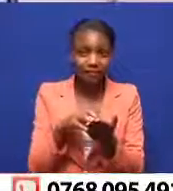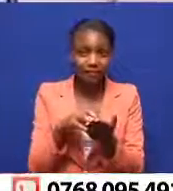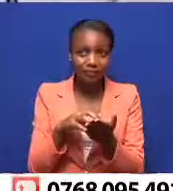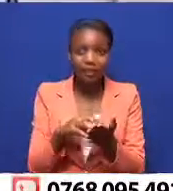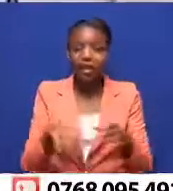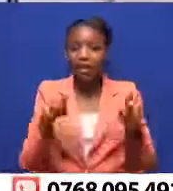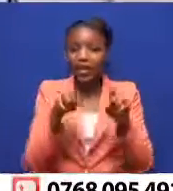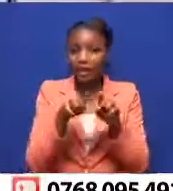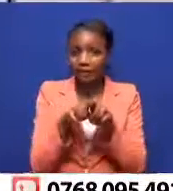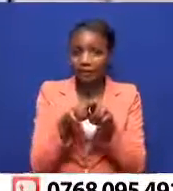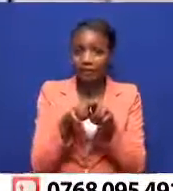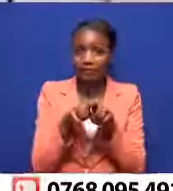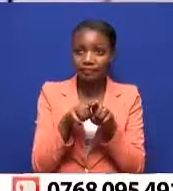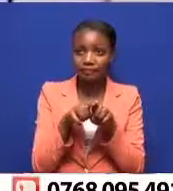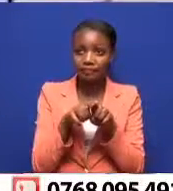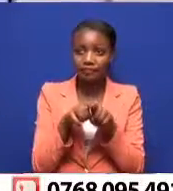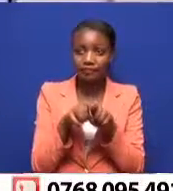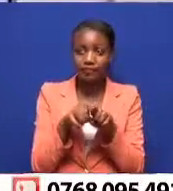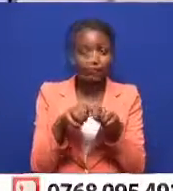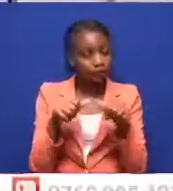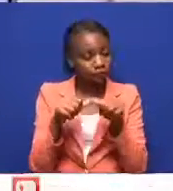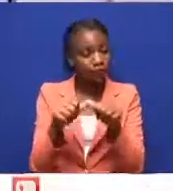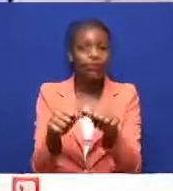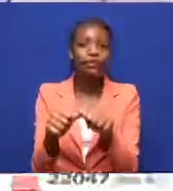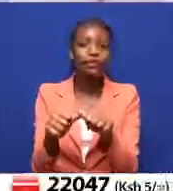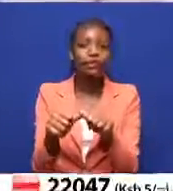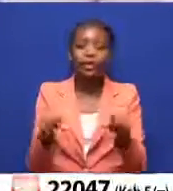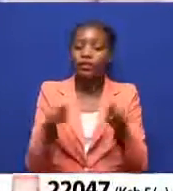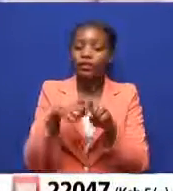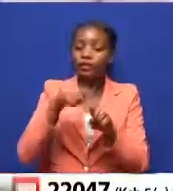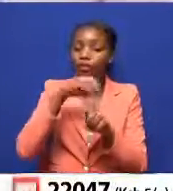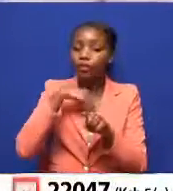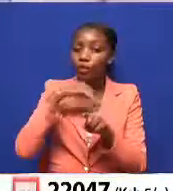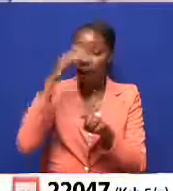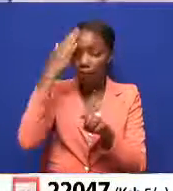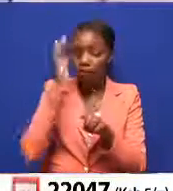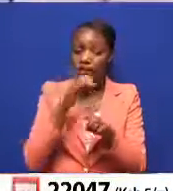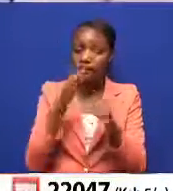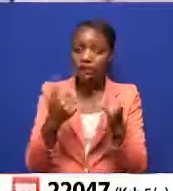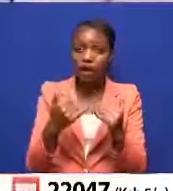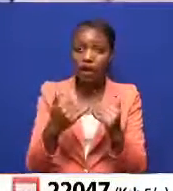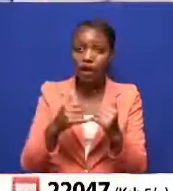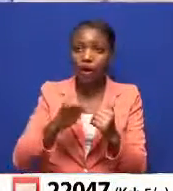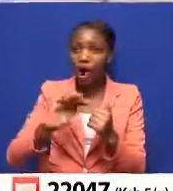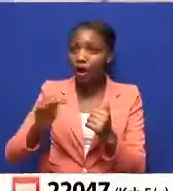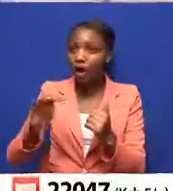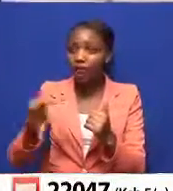3, and so on and so forth. We have also got now